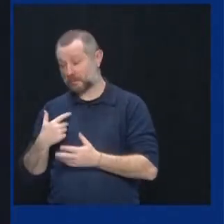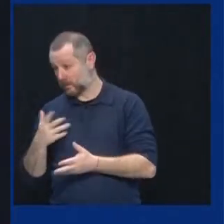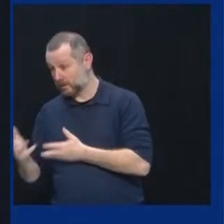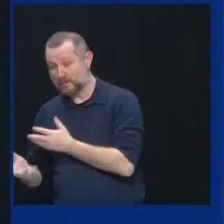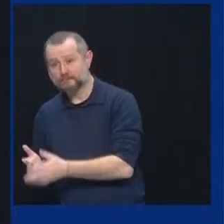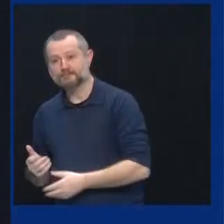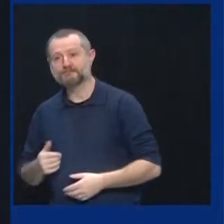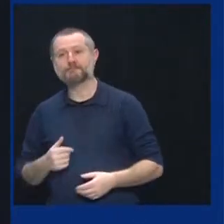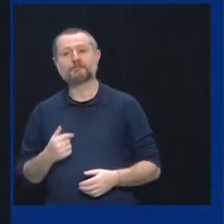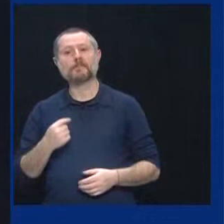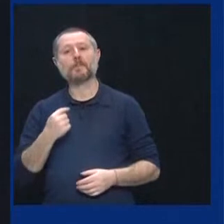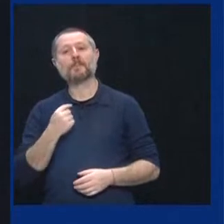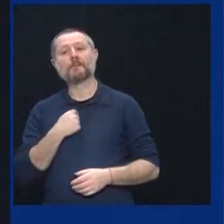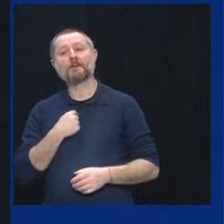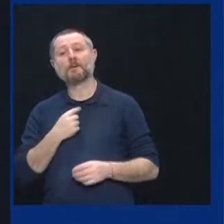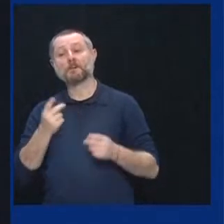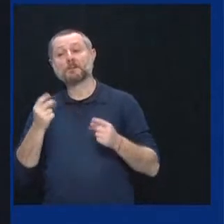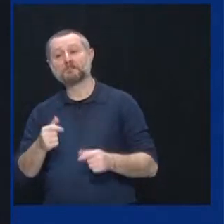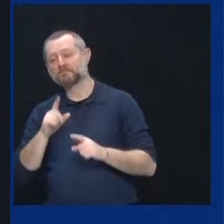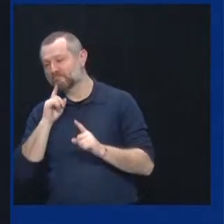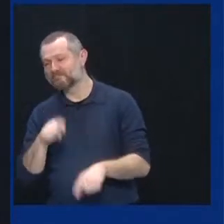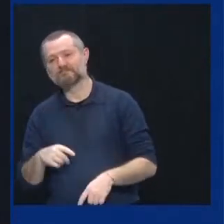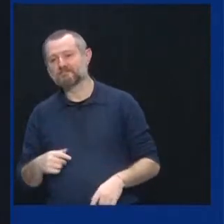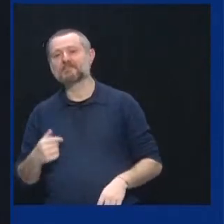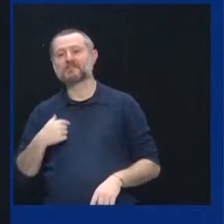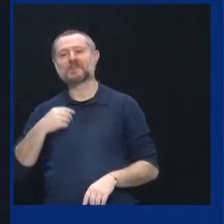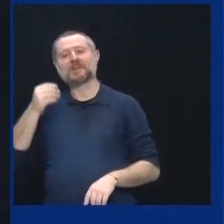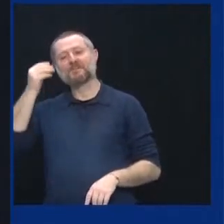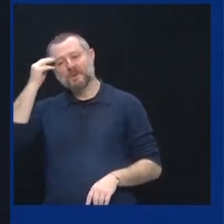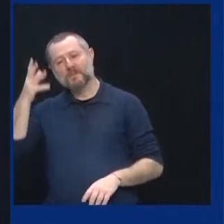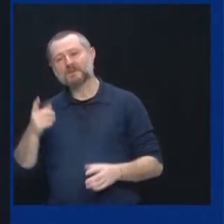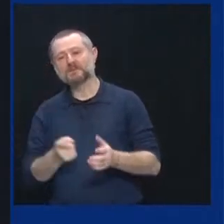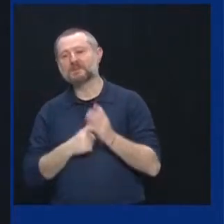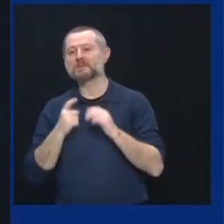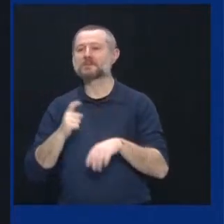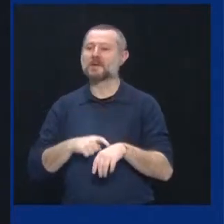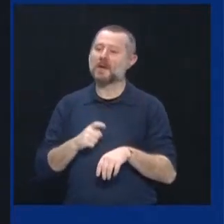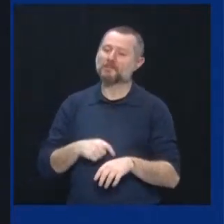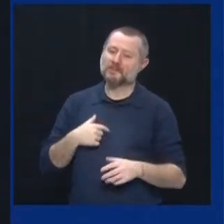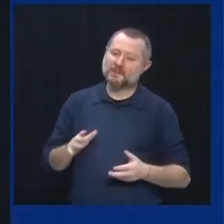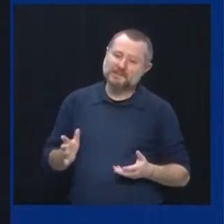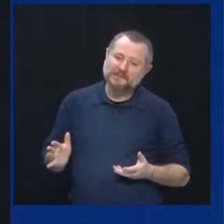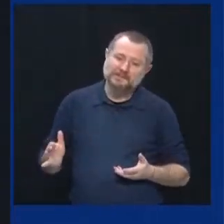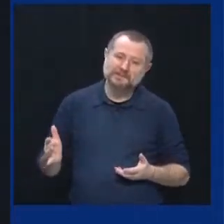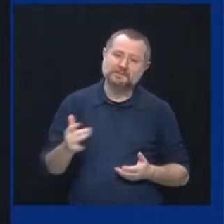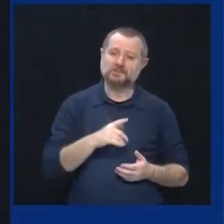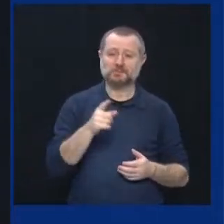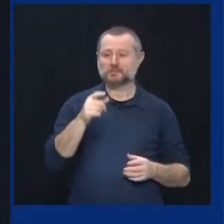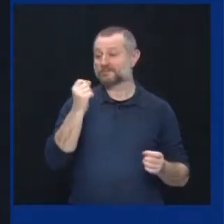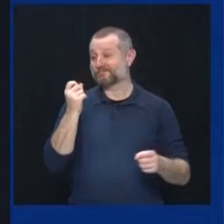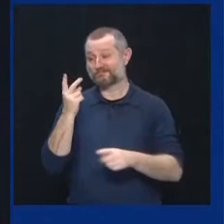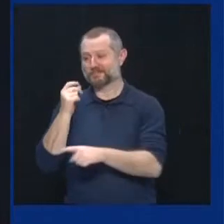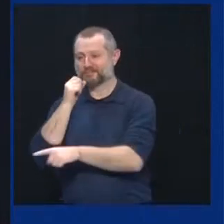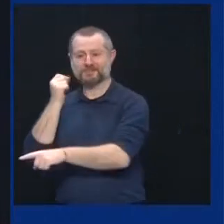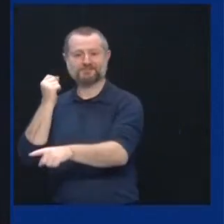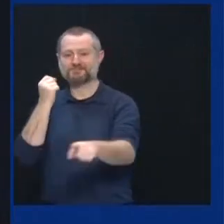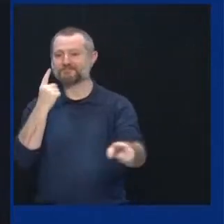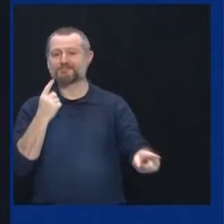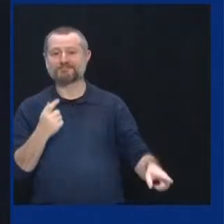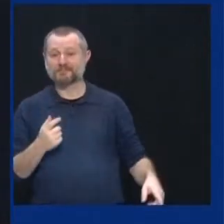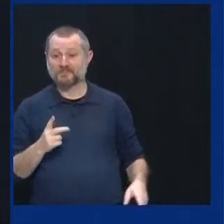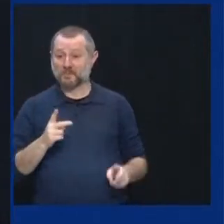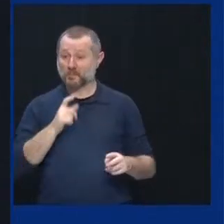Information takes time, which I think you don't appreciate. And information takes time from the same people who are managing